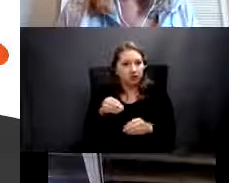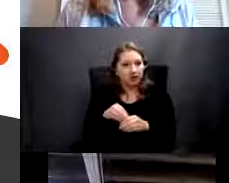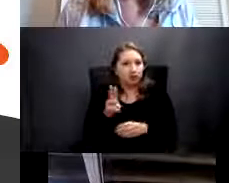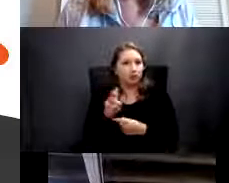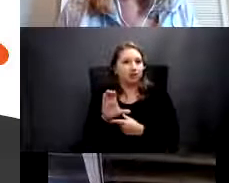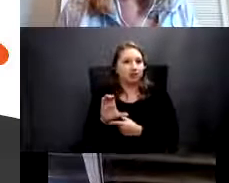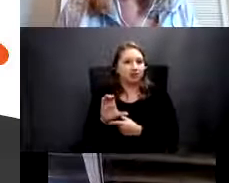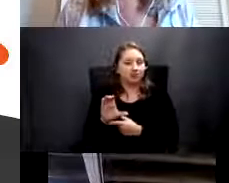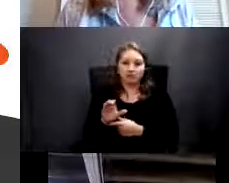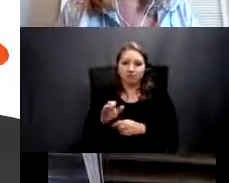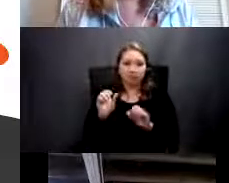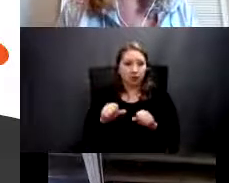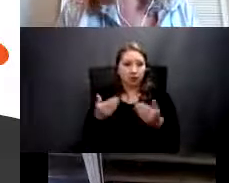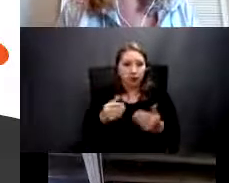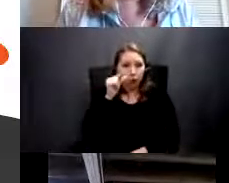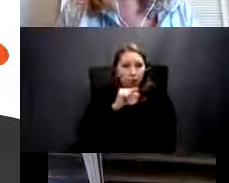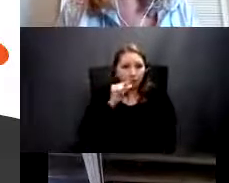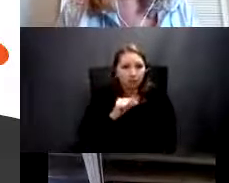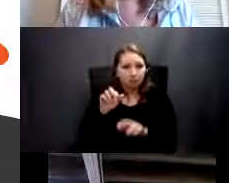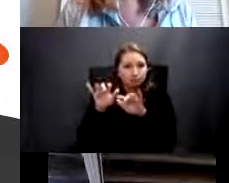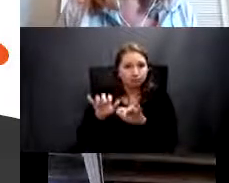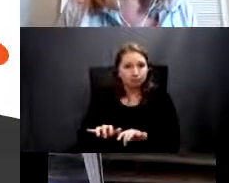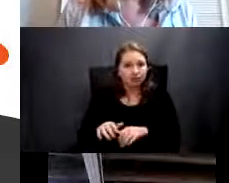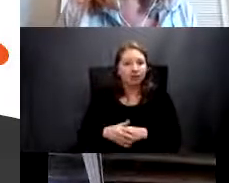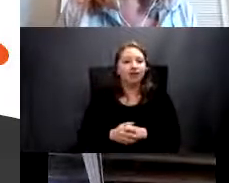always Google. And then of course,